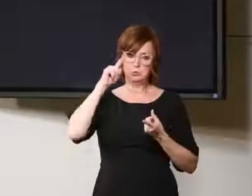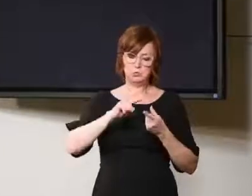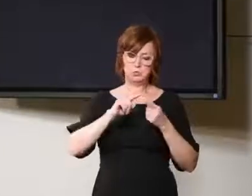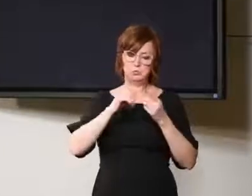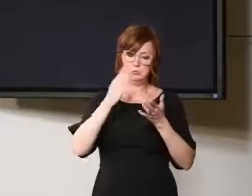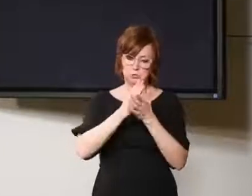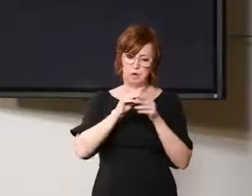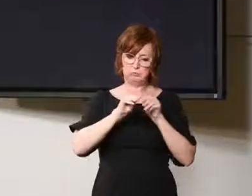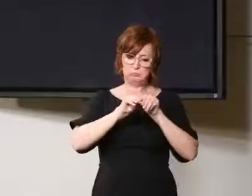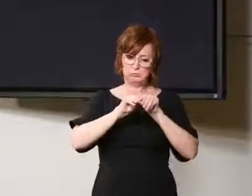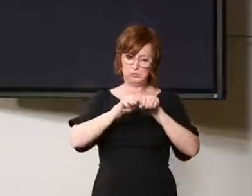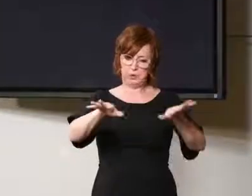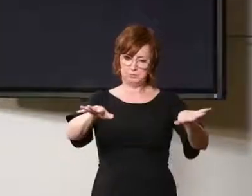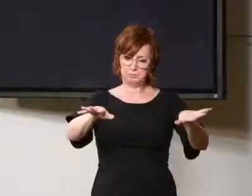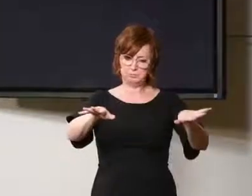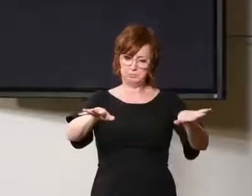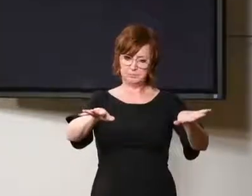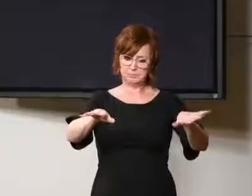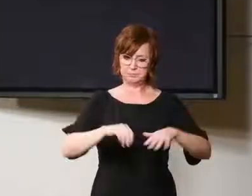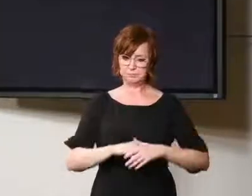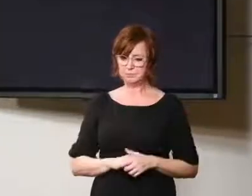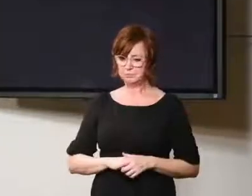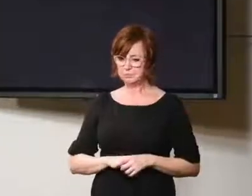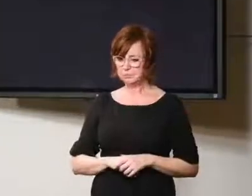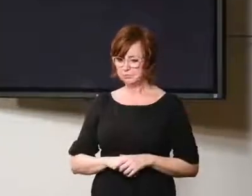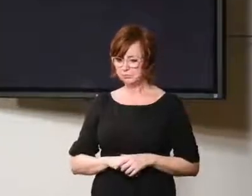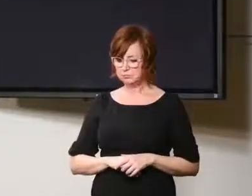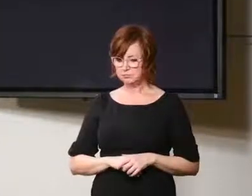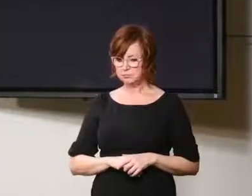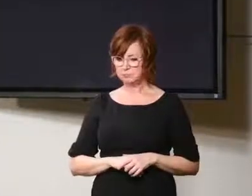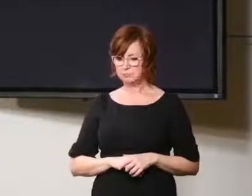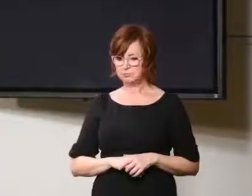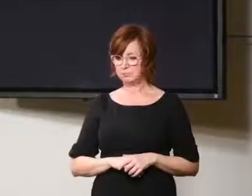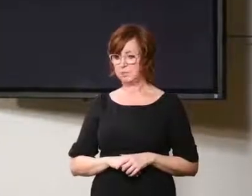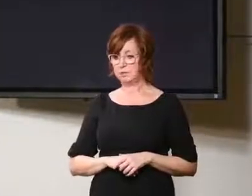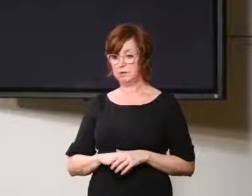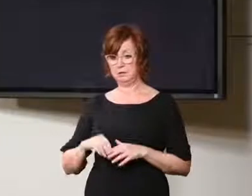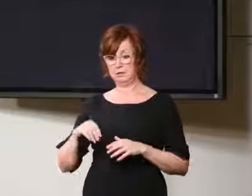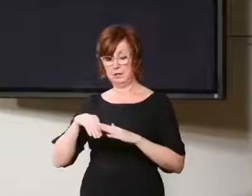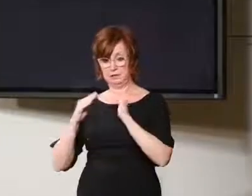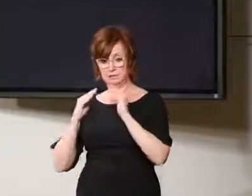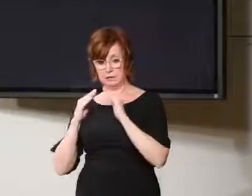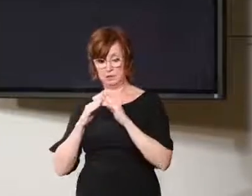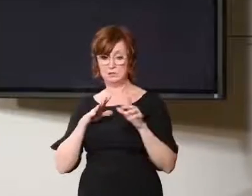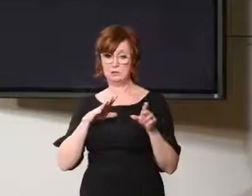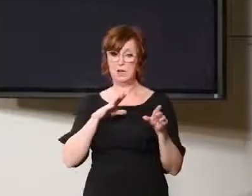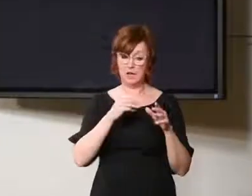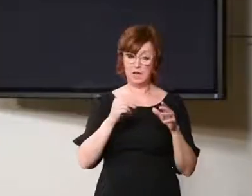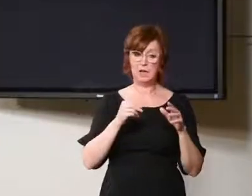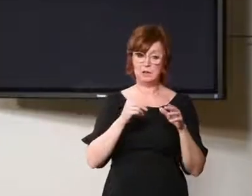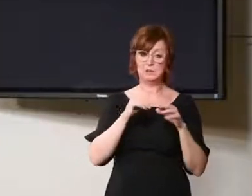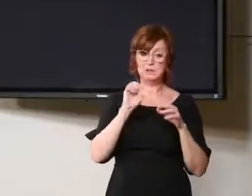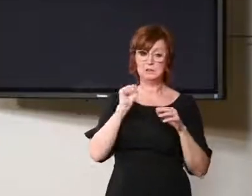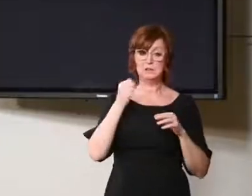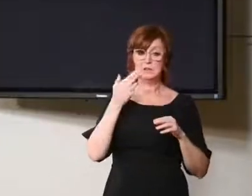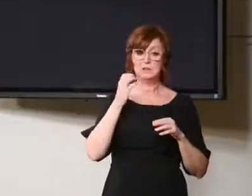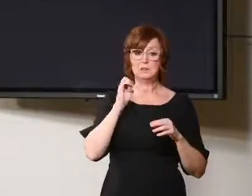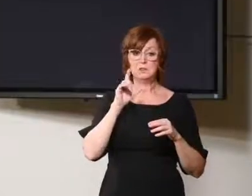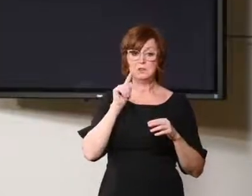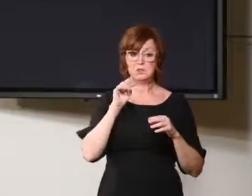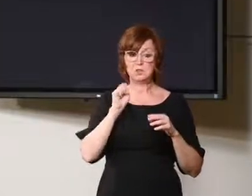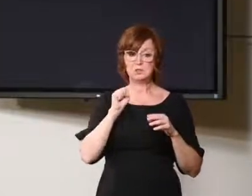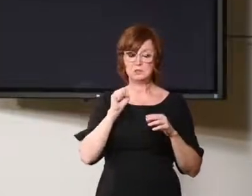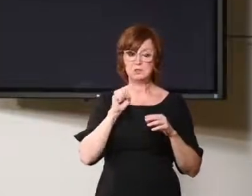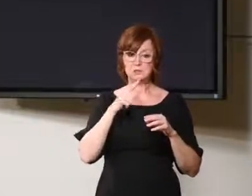spread of COVID-19, not only across our communities, but into places like our shelters where there are a number of individuals that are most certainly